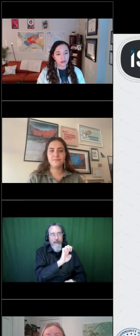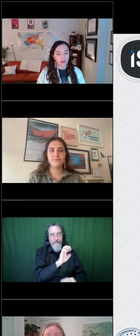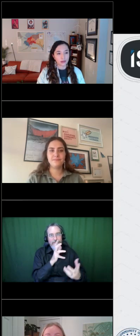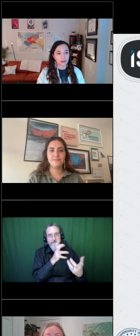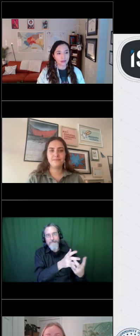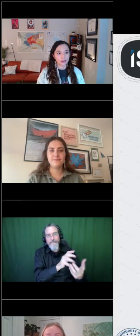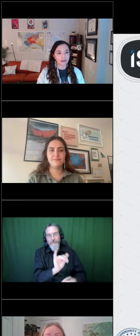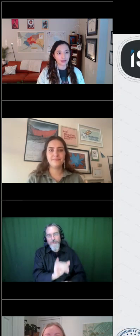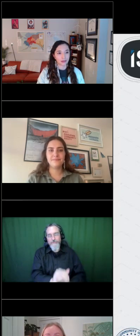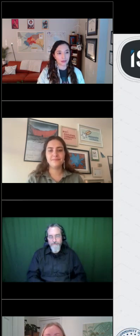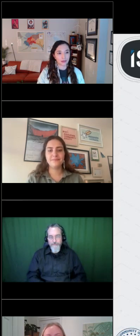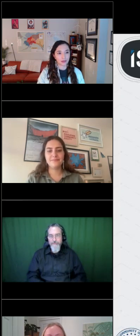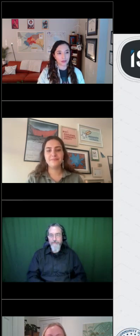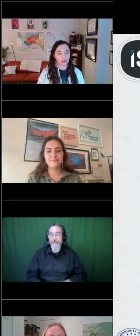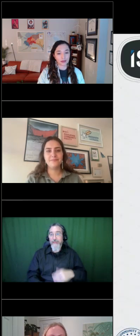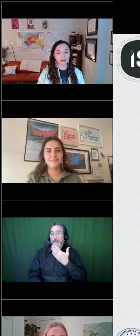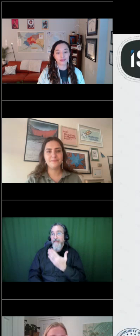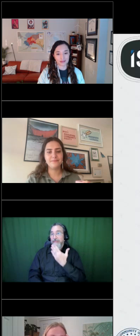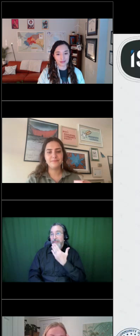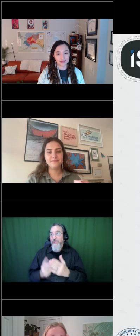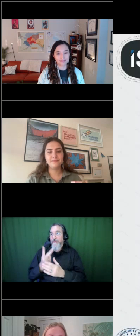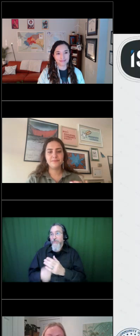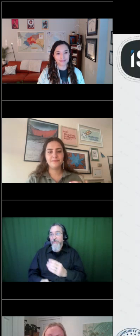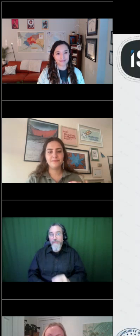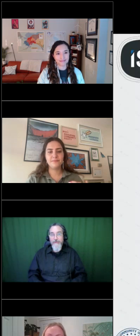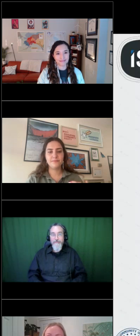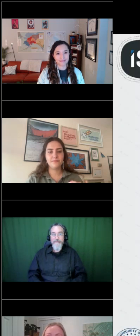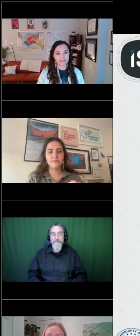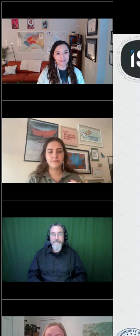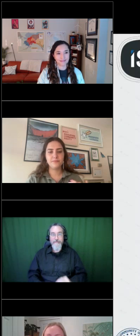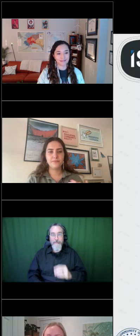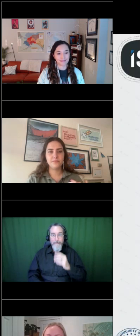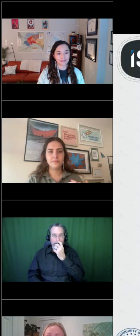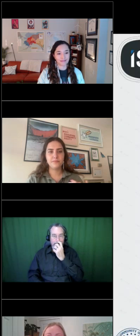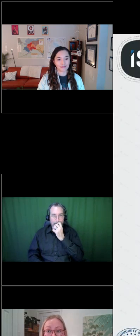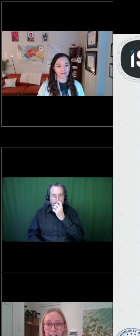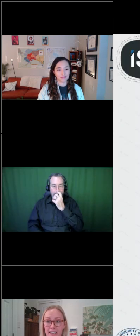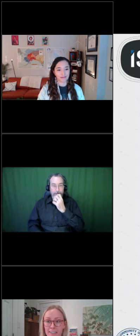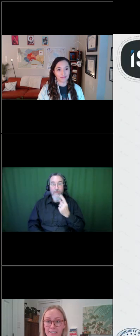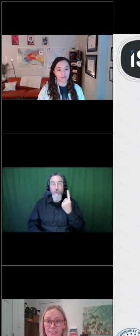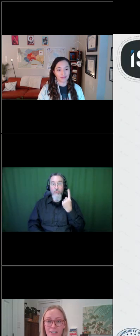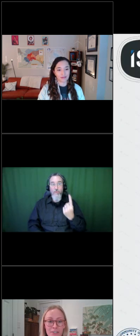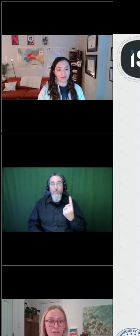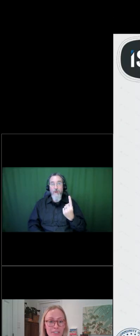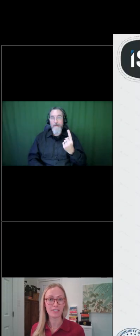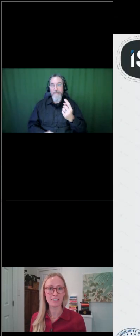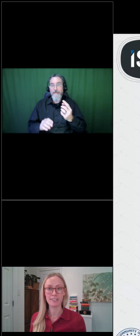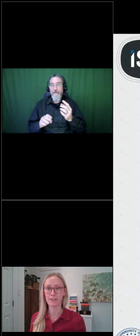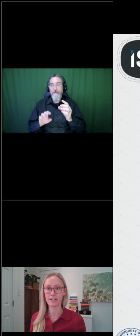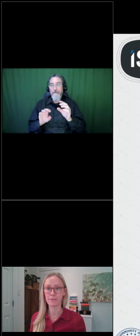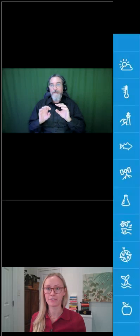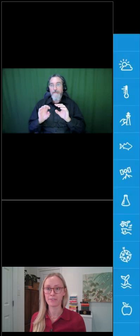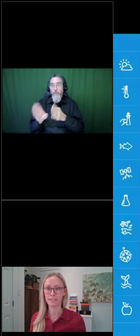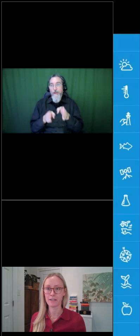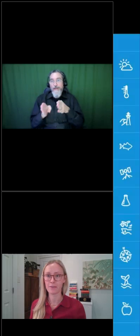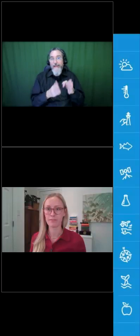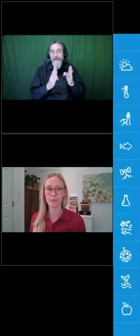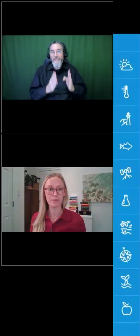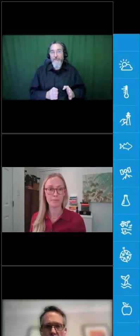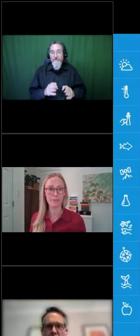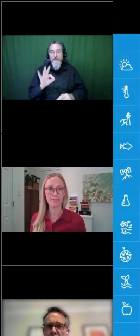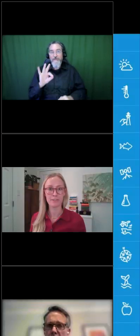Thank you for that. Thank you both. I see that one of our organizers, Frank, has a question. Frank, would you like